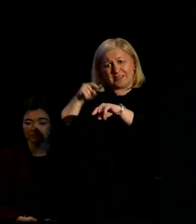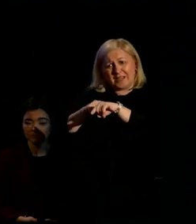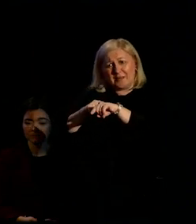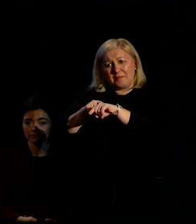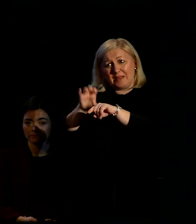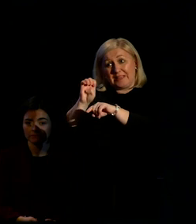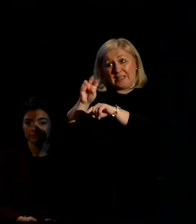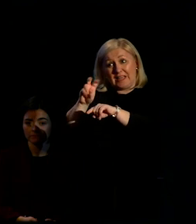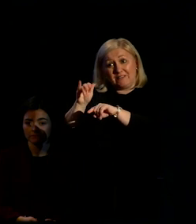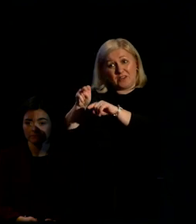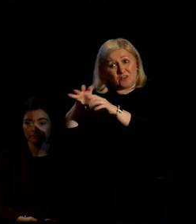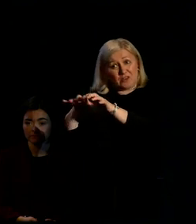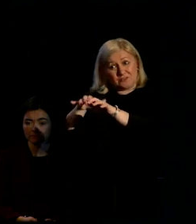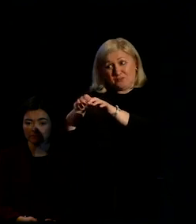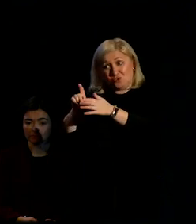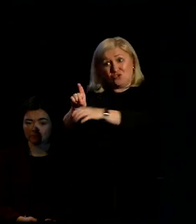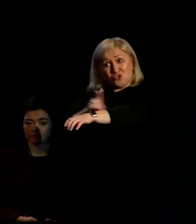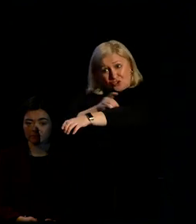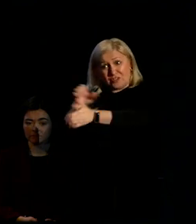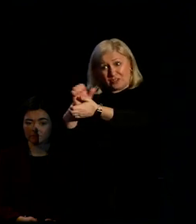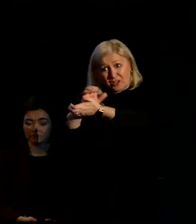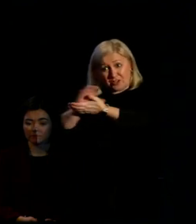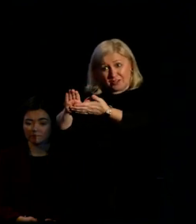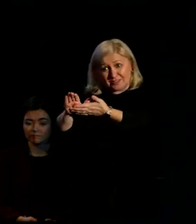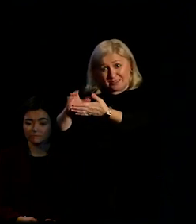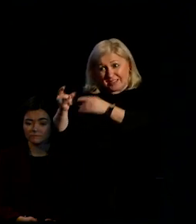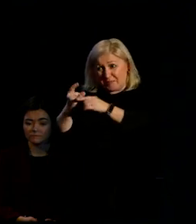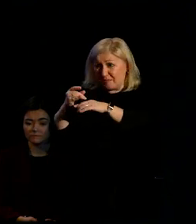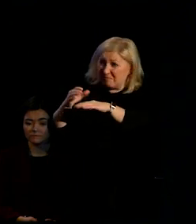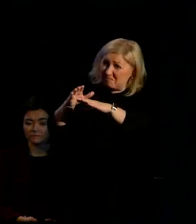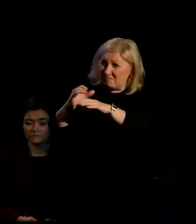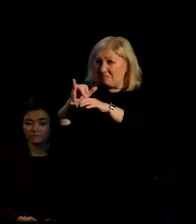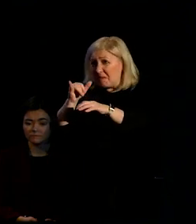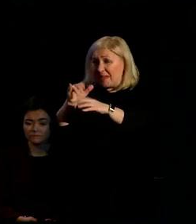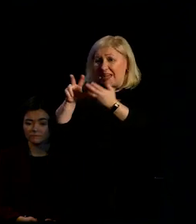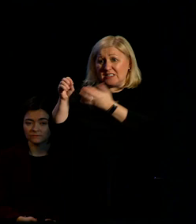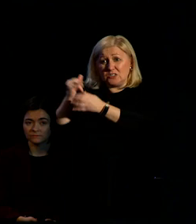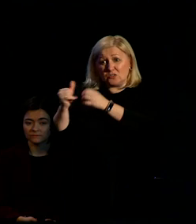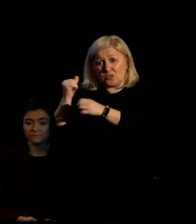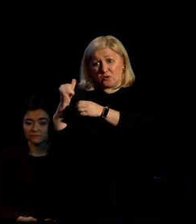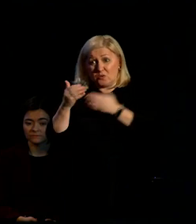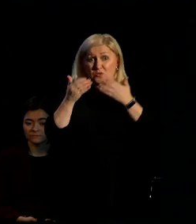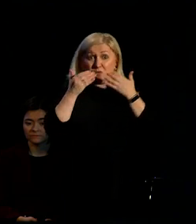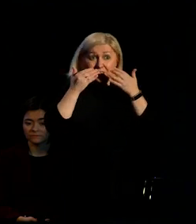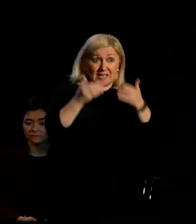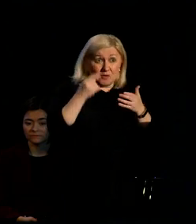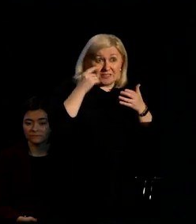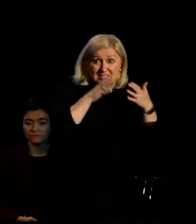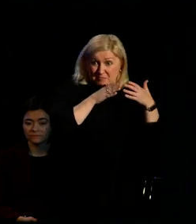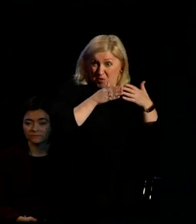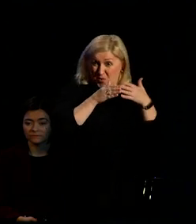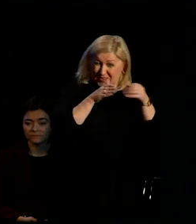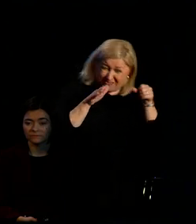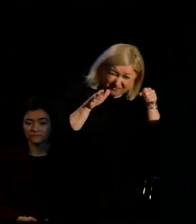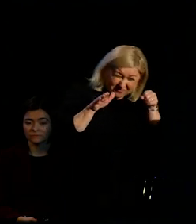Evian Conference during the Holocaust some 80 years ago. Images of boats crossing the Mediterranean crammed with